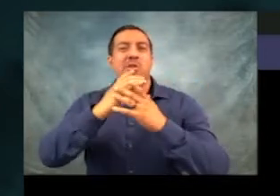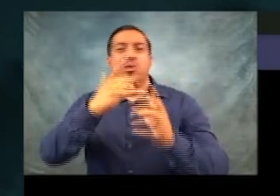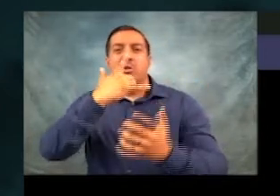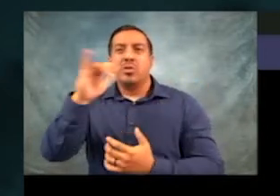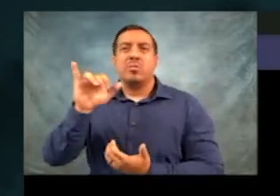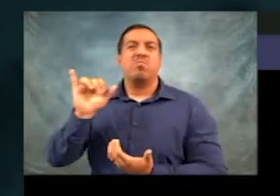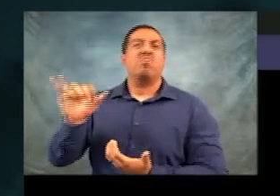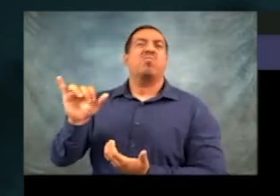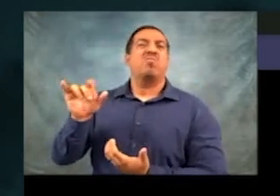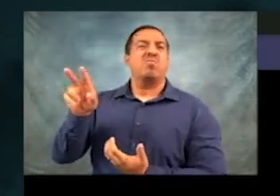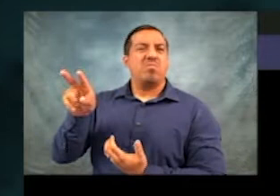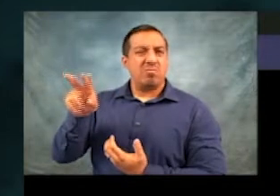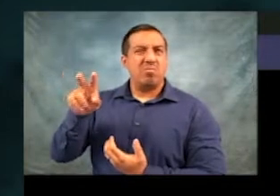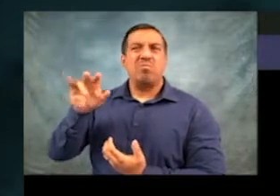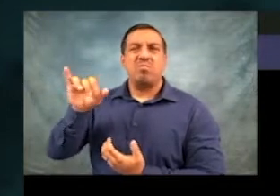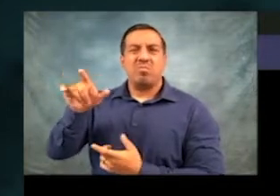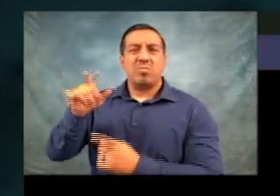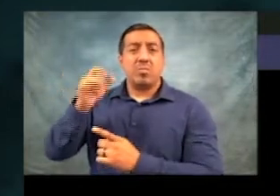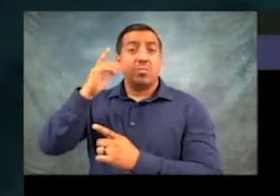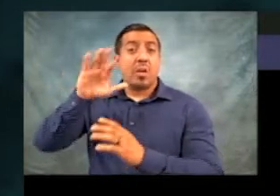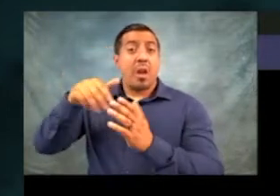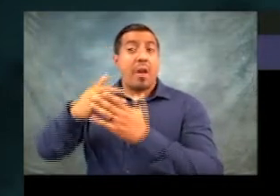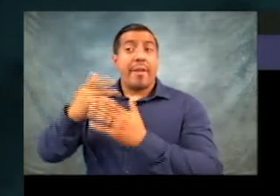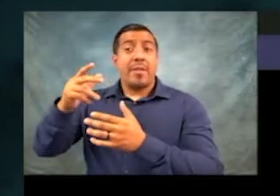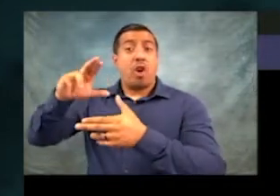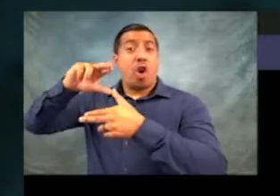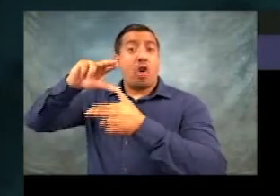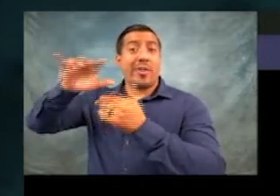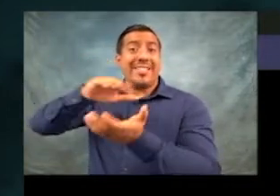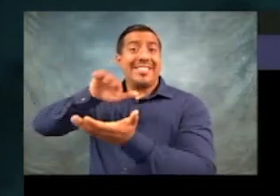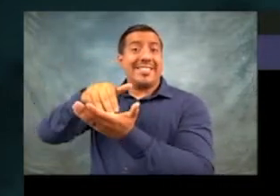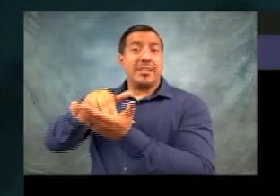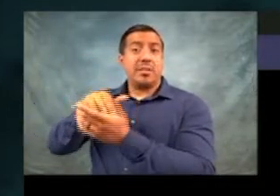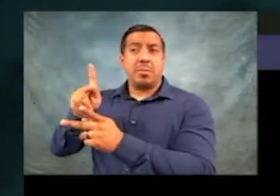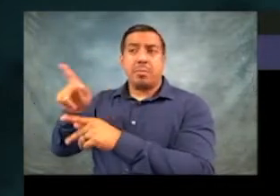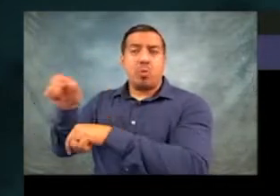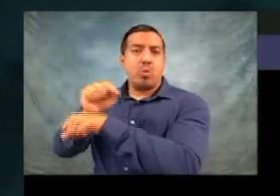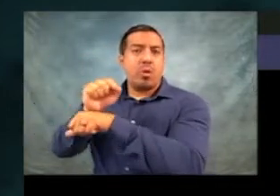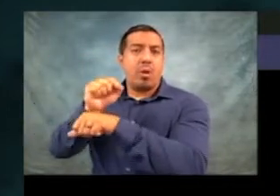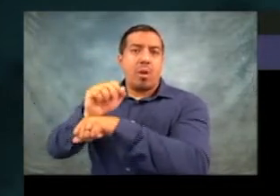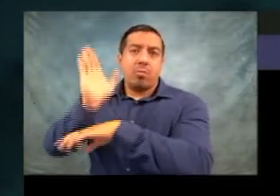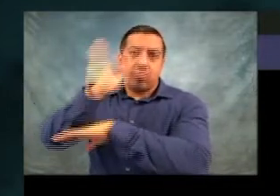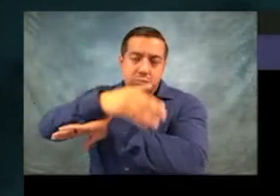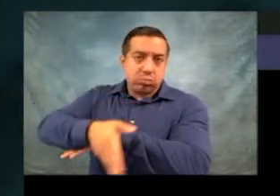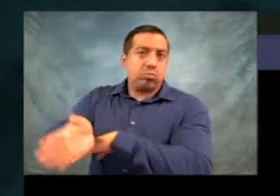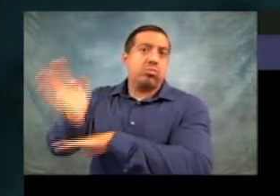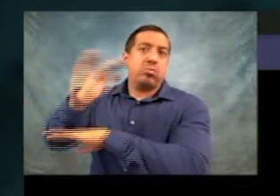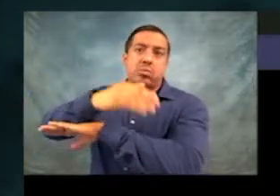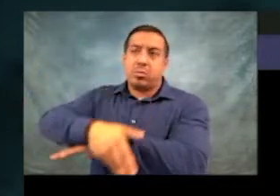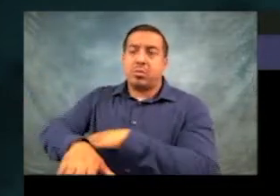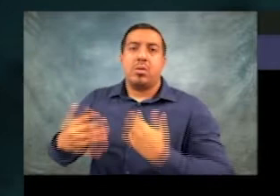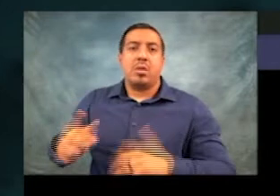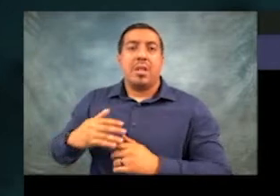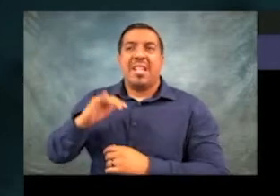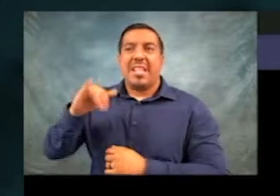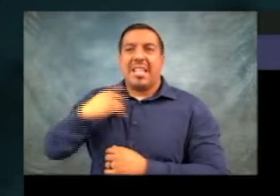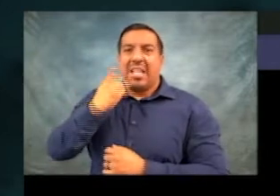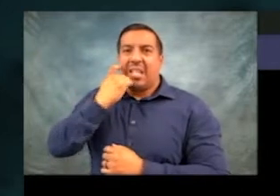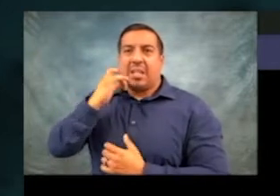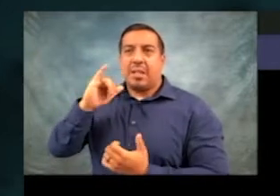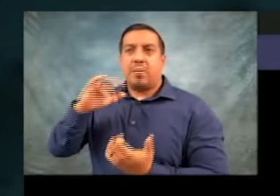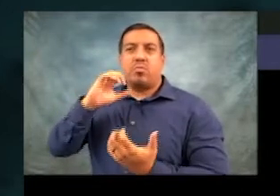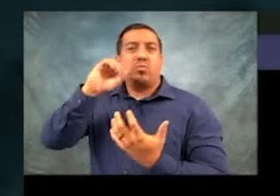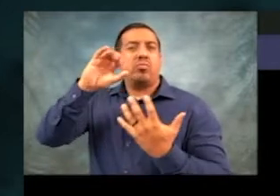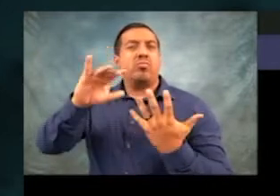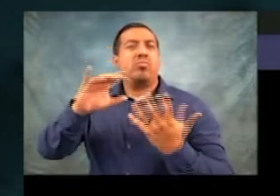a sense. Everybody at the Hurricane Center was working round the clock. In this particular, I just grabbed the statistic